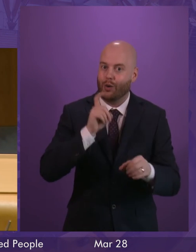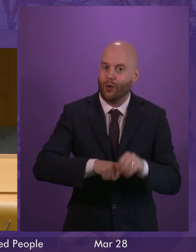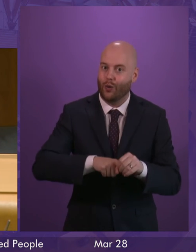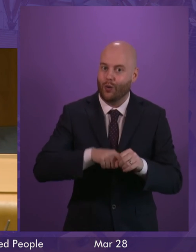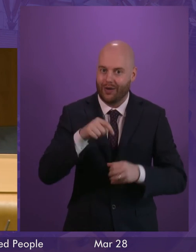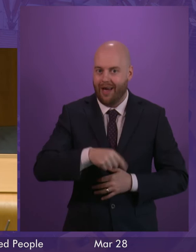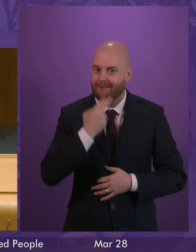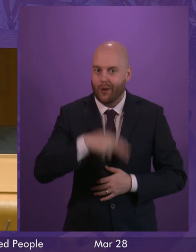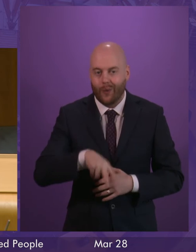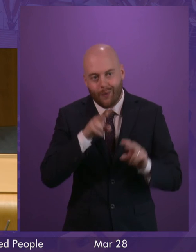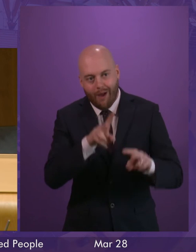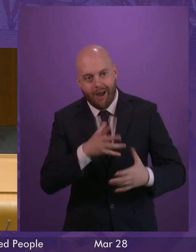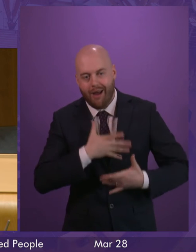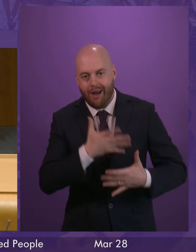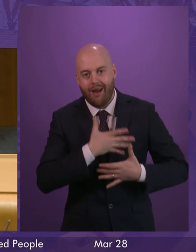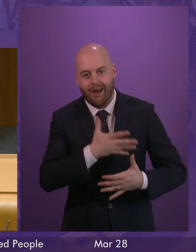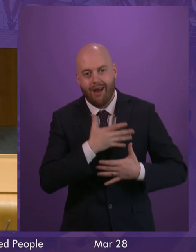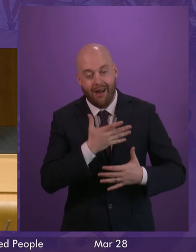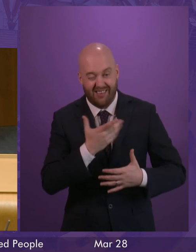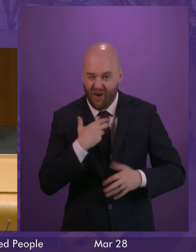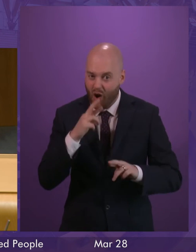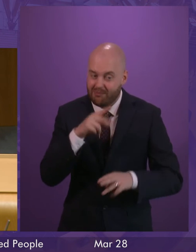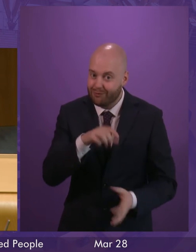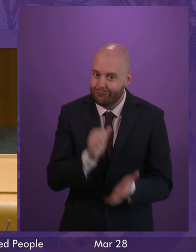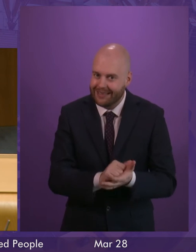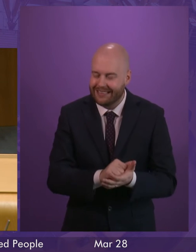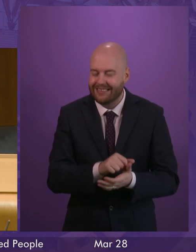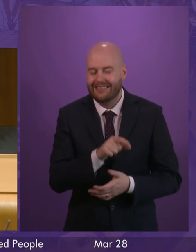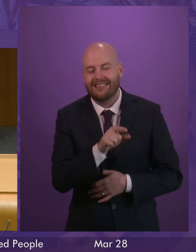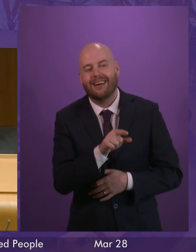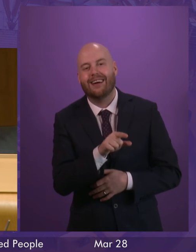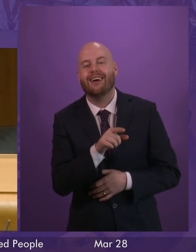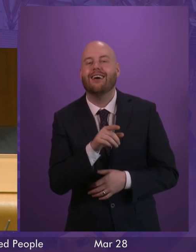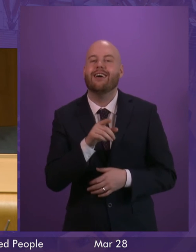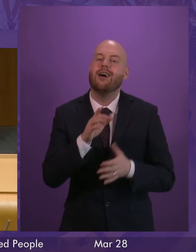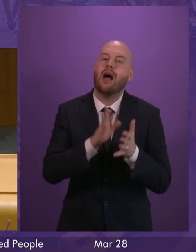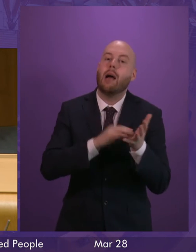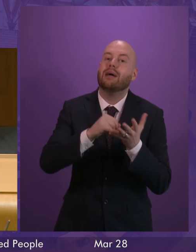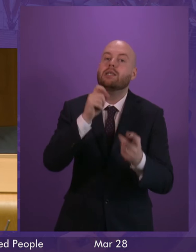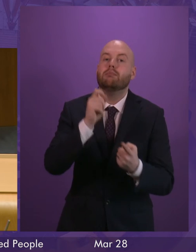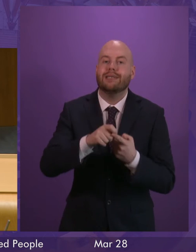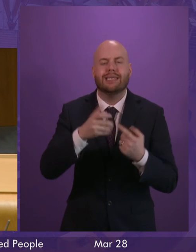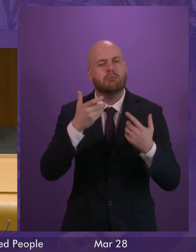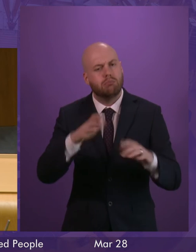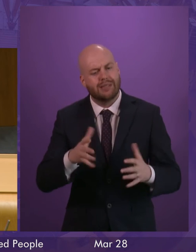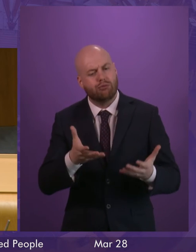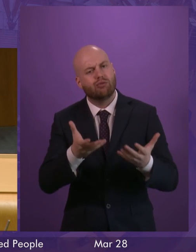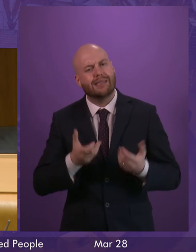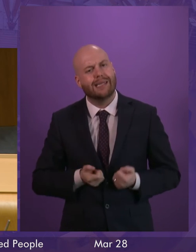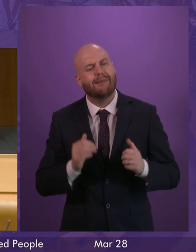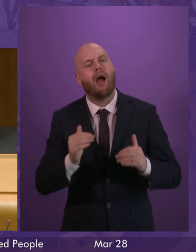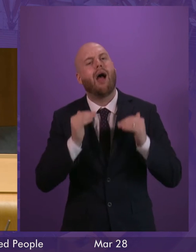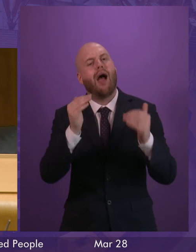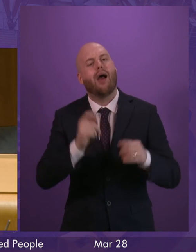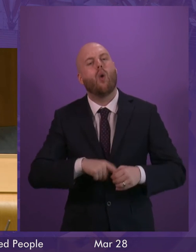was true. But it was a fortuitous meeting because MSPs have received several high quality briefings ahead of